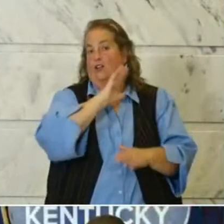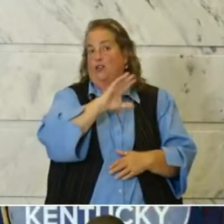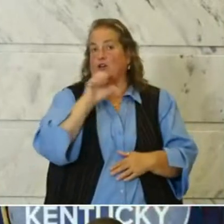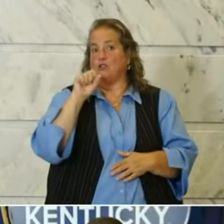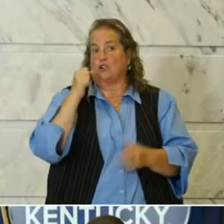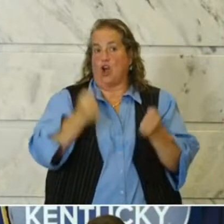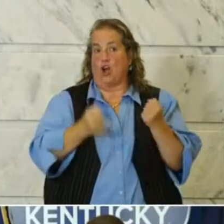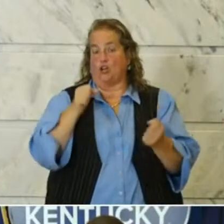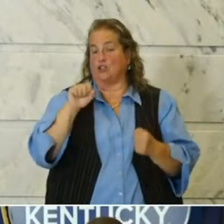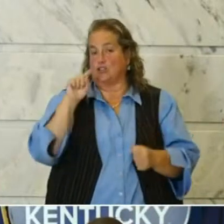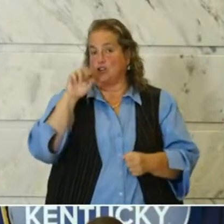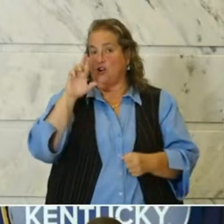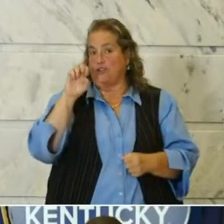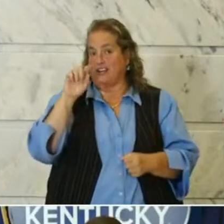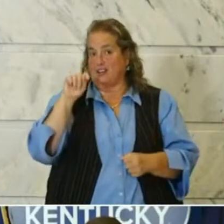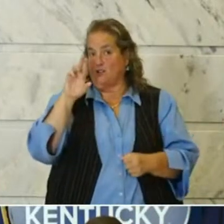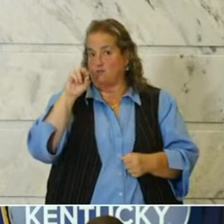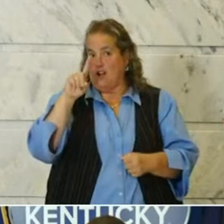states.